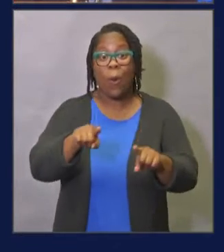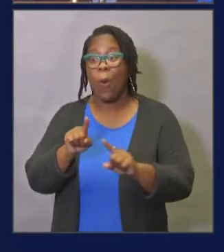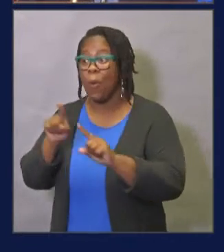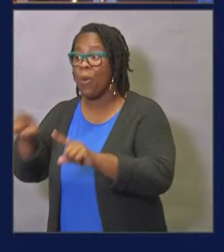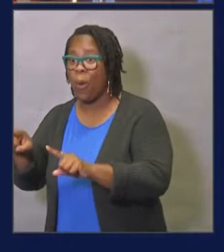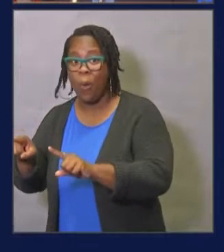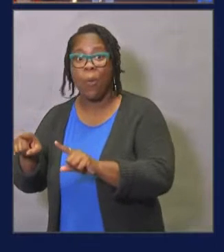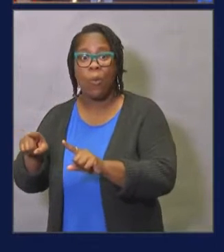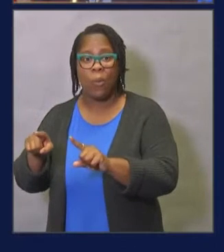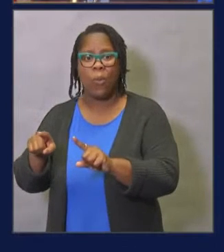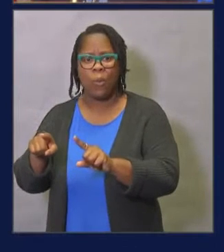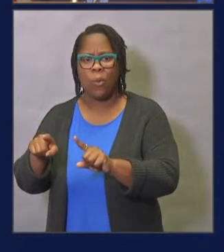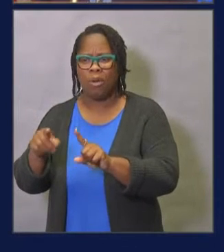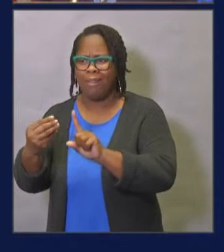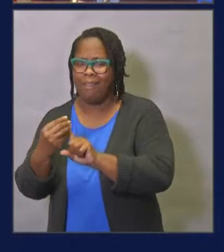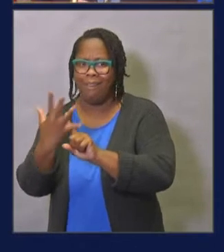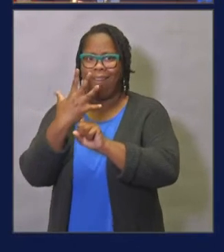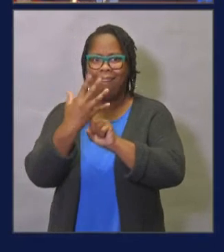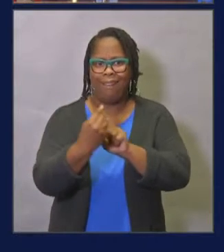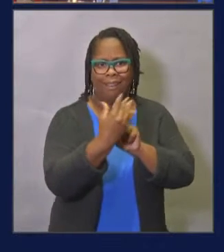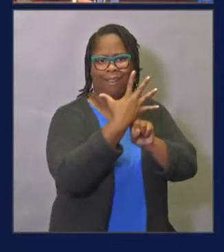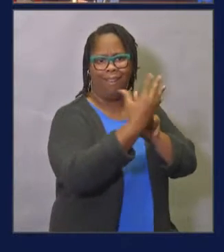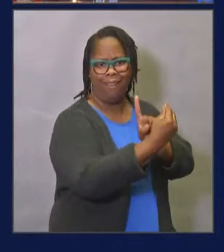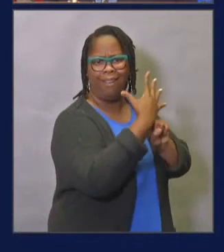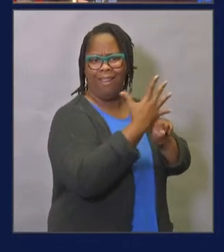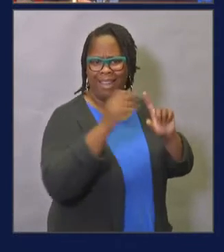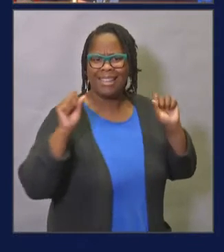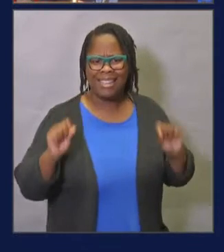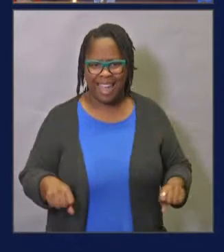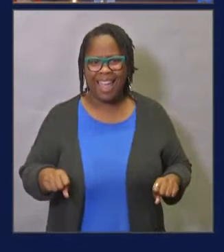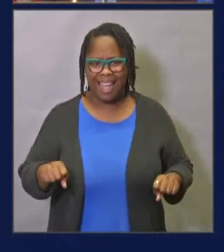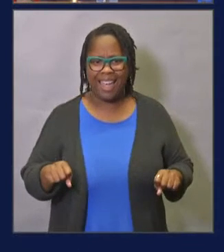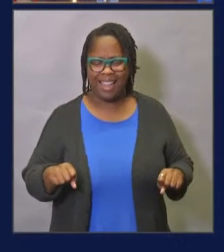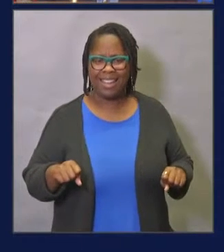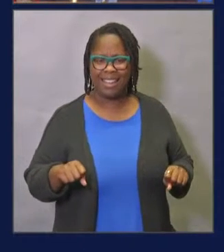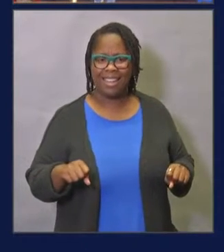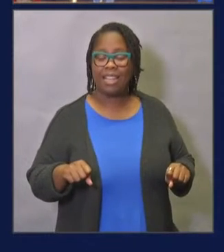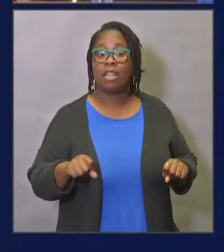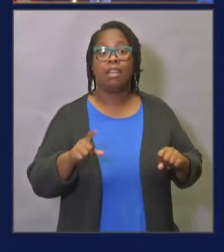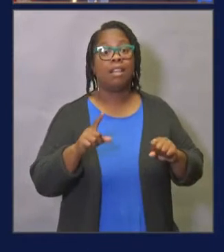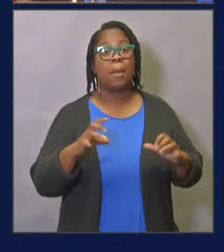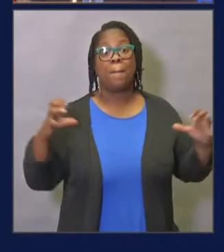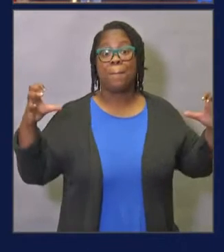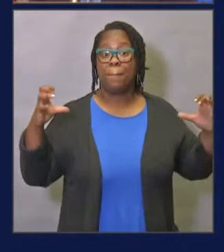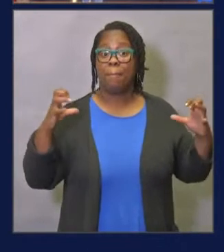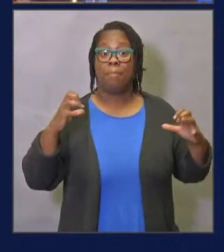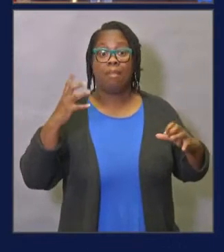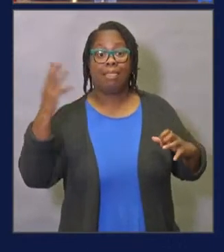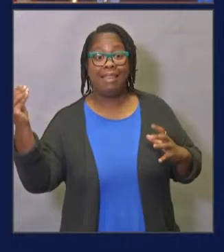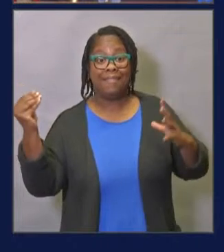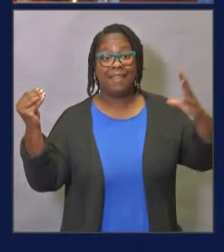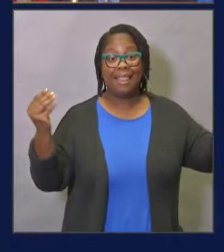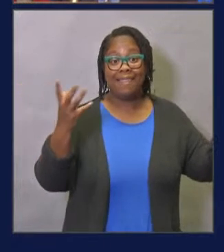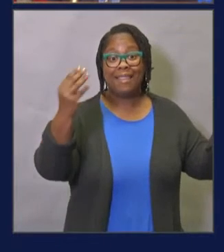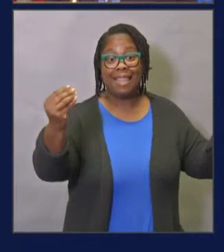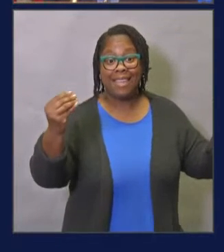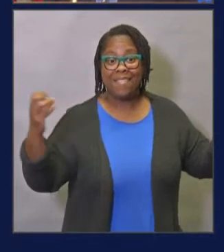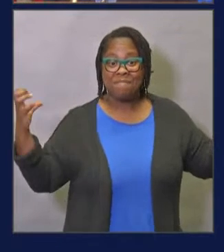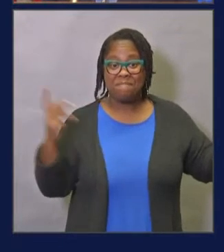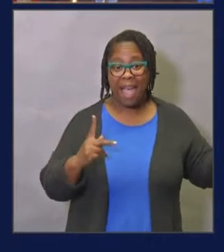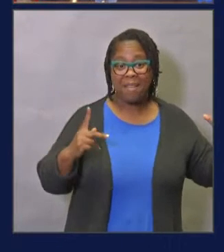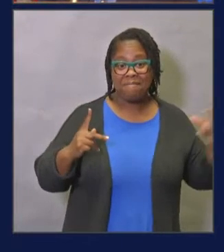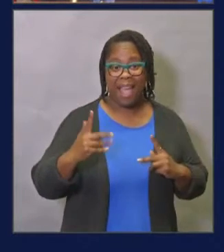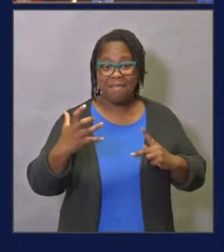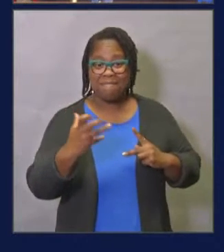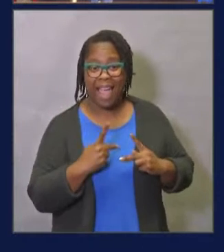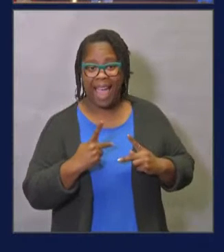exposures you have. And then when each person in your household returns home, they each will bring with them